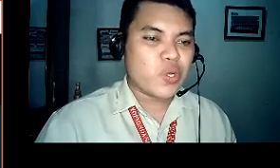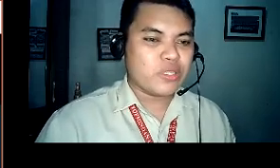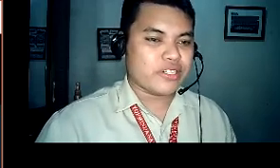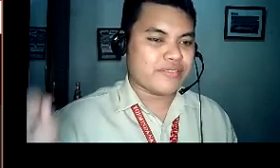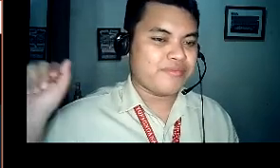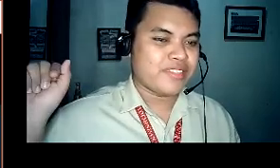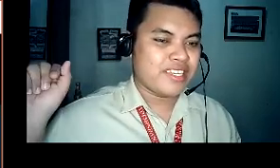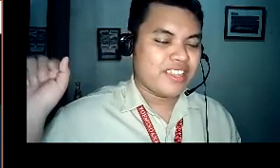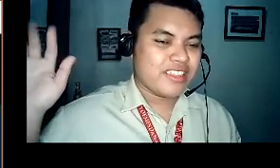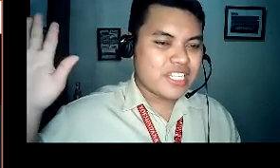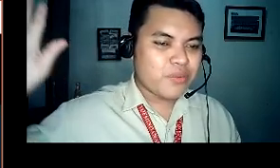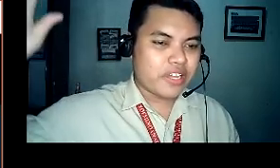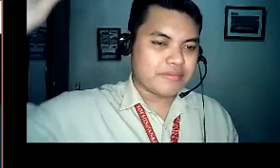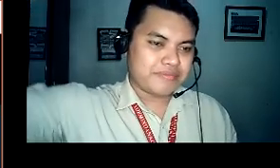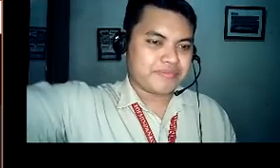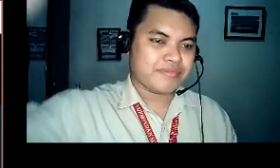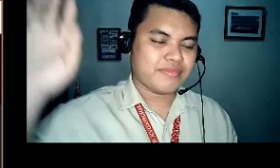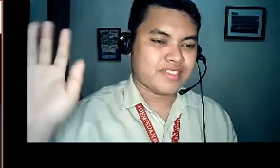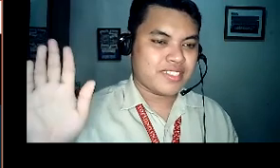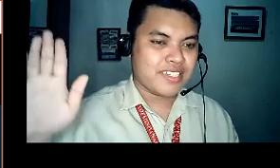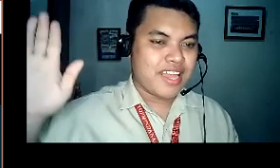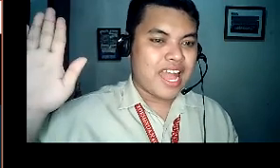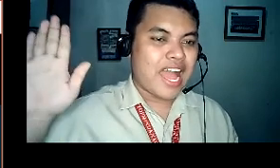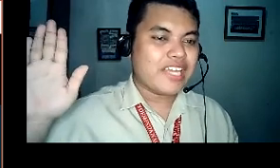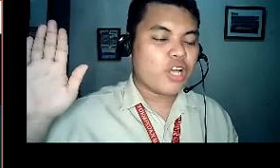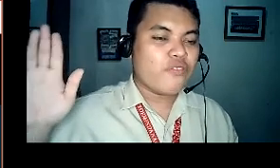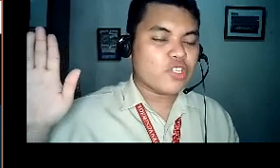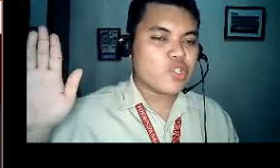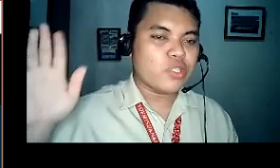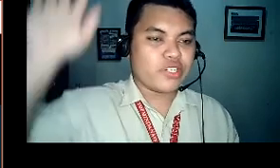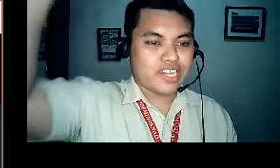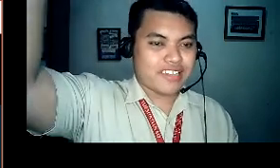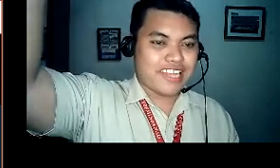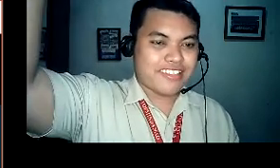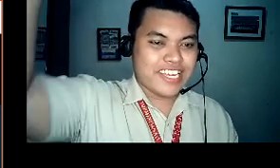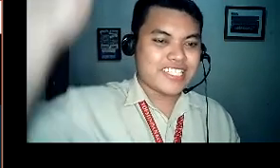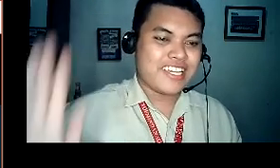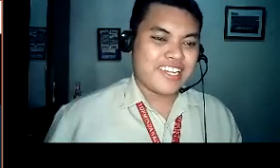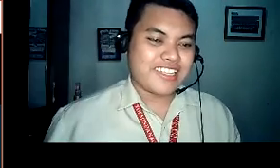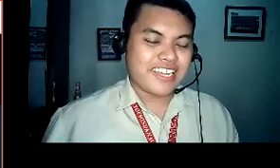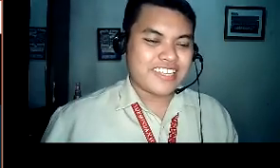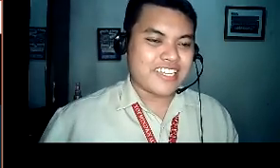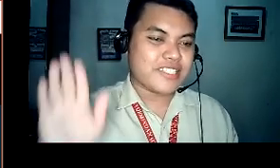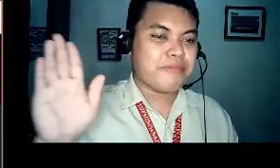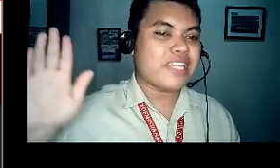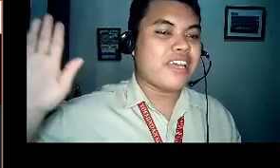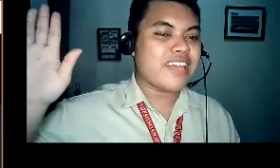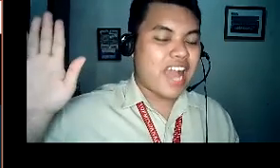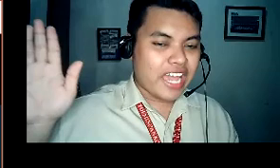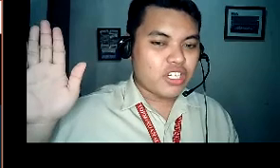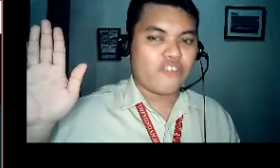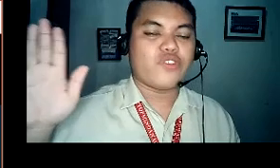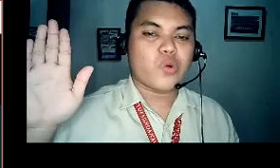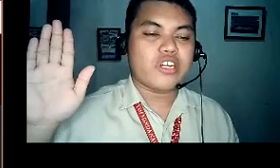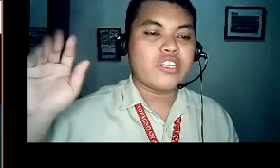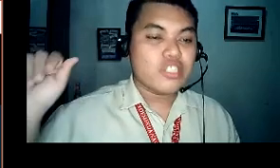your shoulder. This one, height of your shoulder, not like this, not like this, but in the